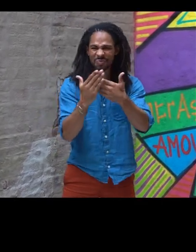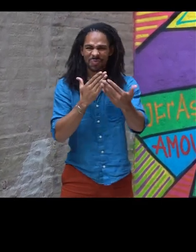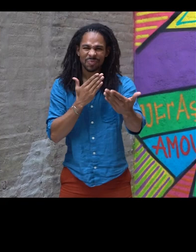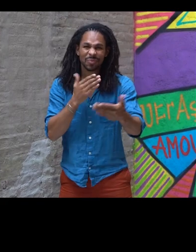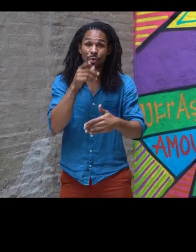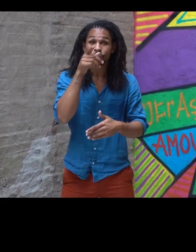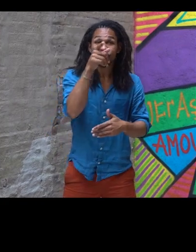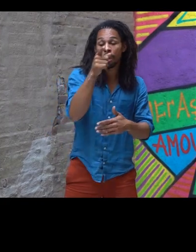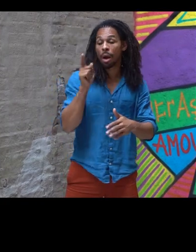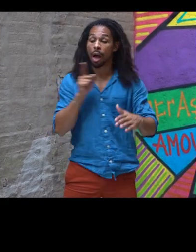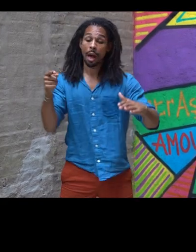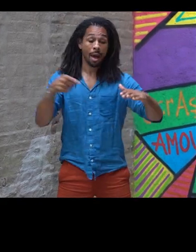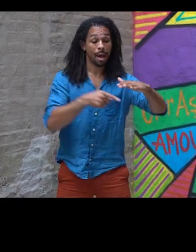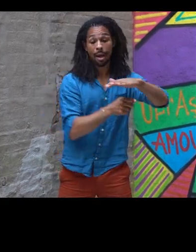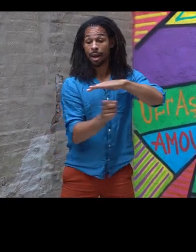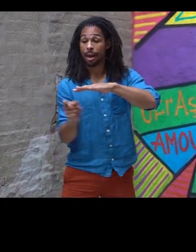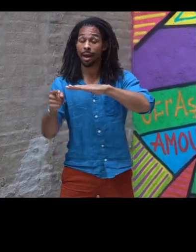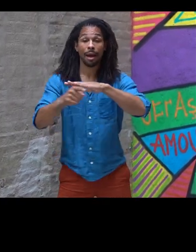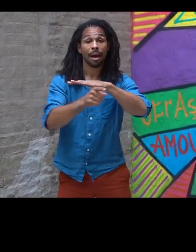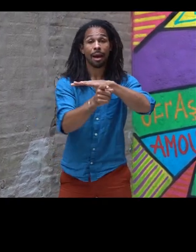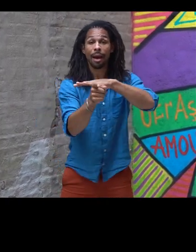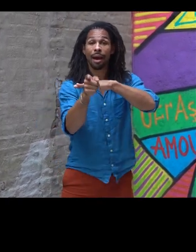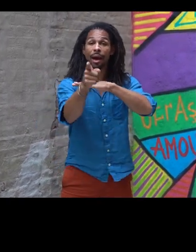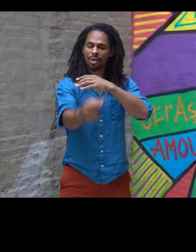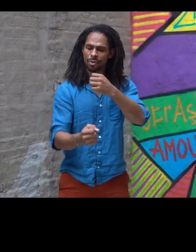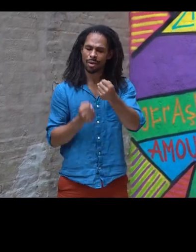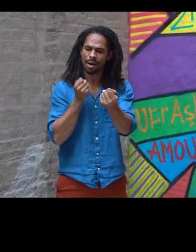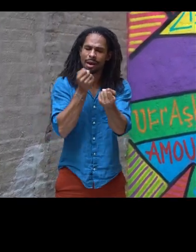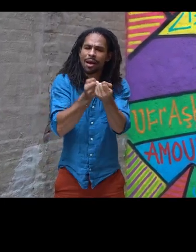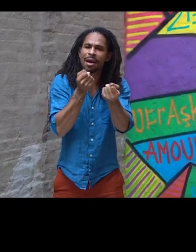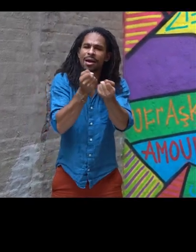low. Wherever you go,